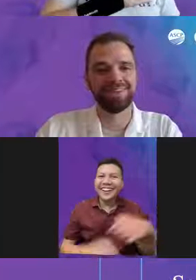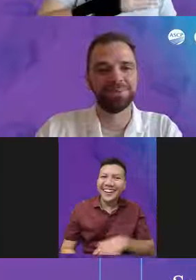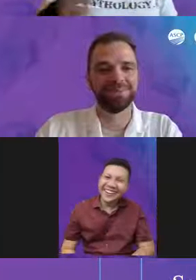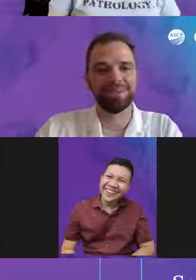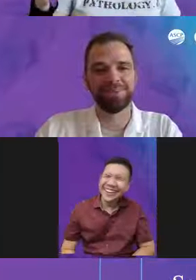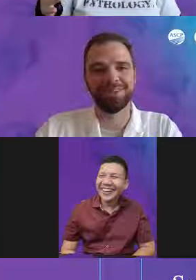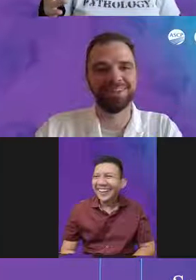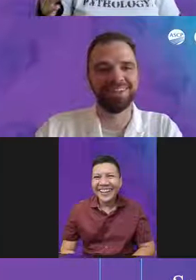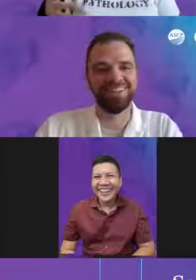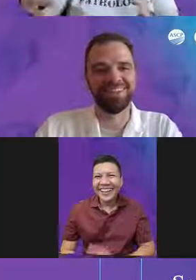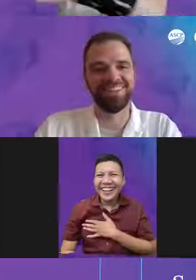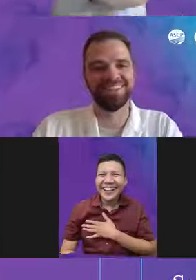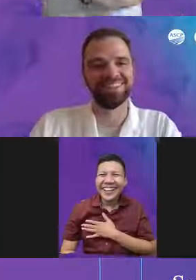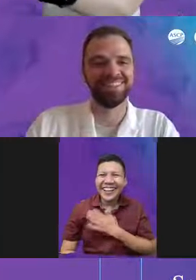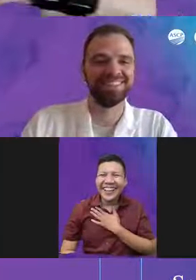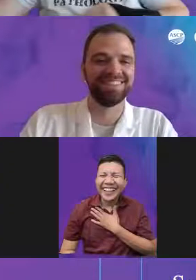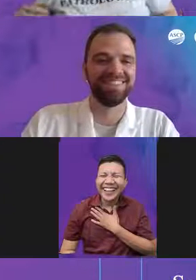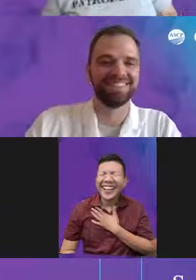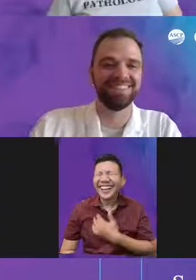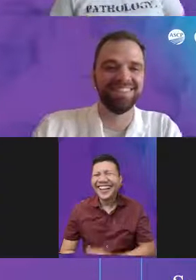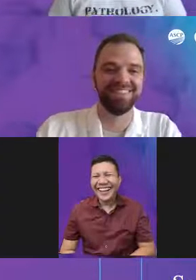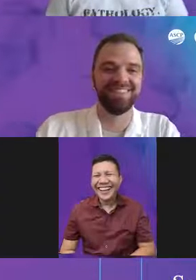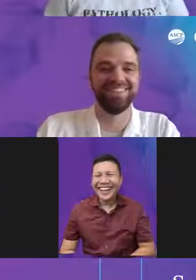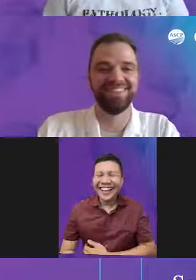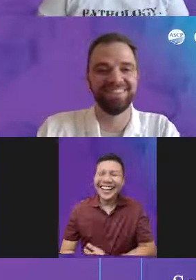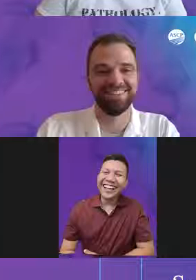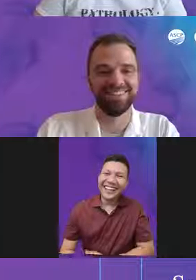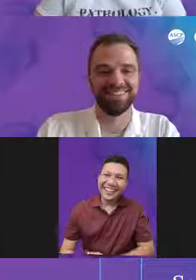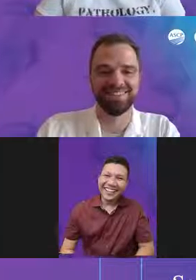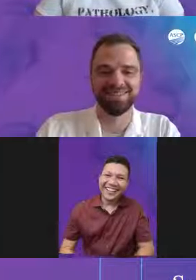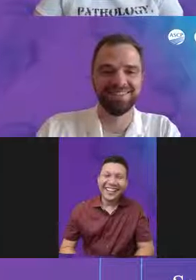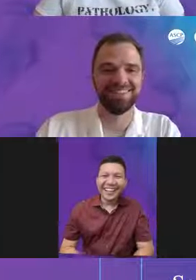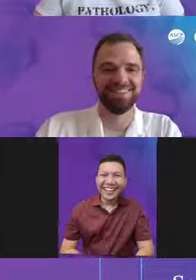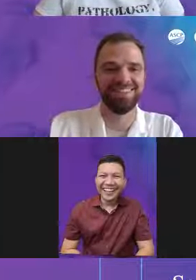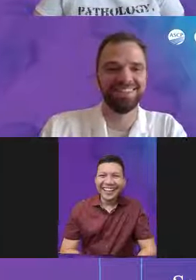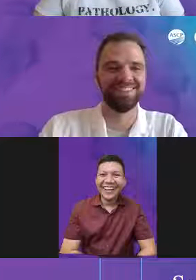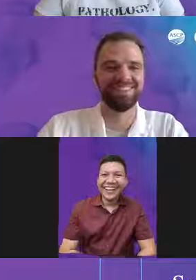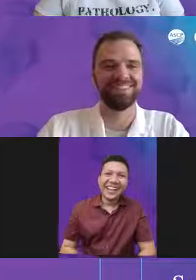I'll just stay here. And then the rest of them are like, I'm going along with the current.